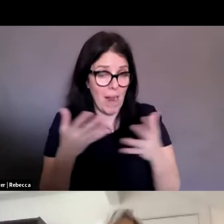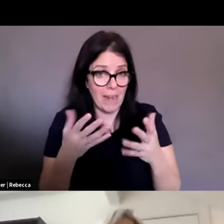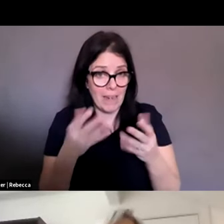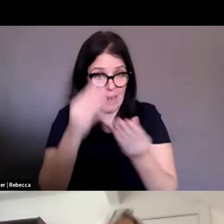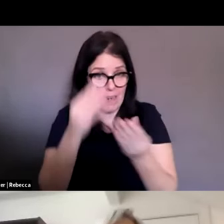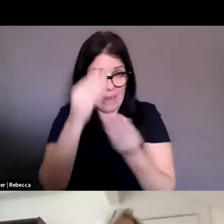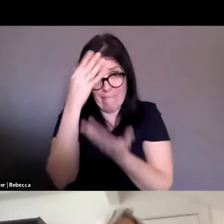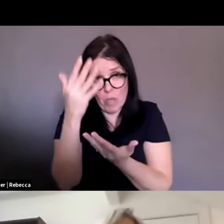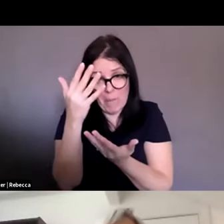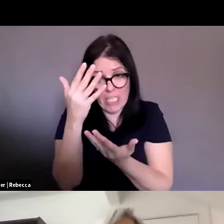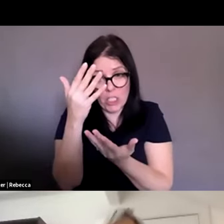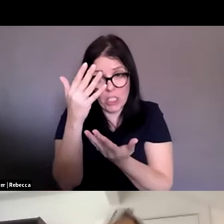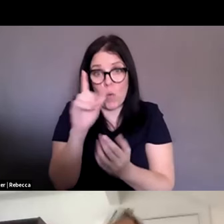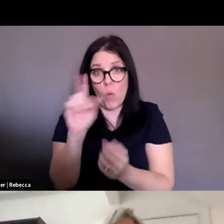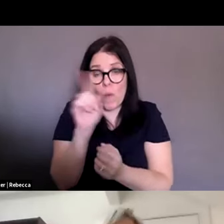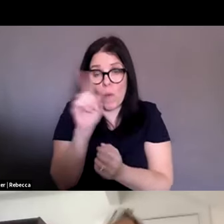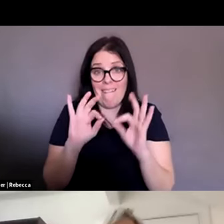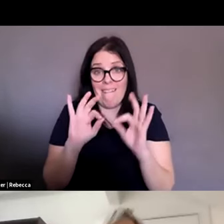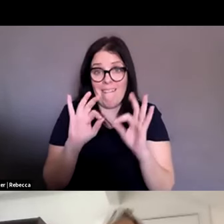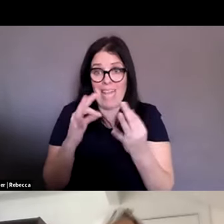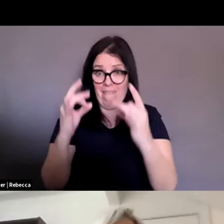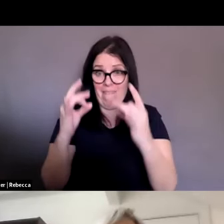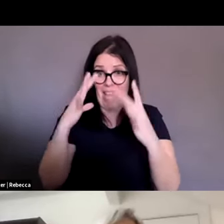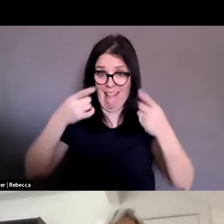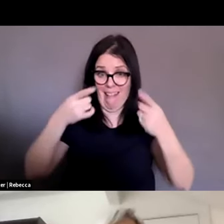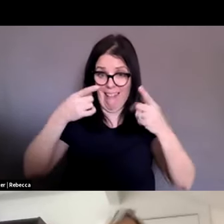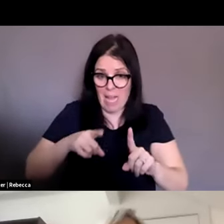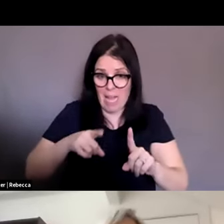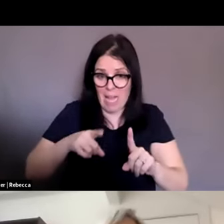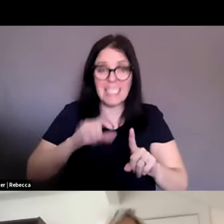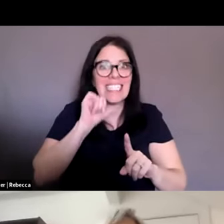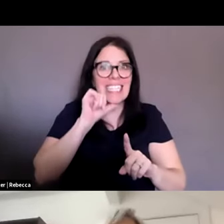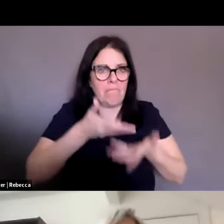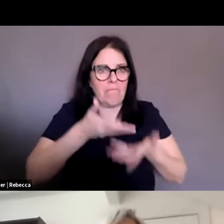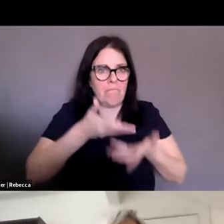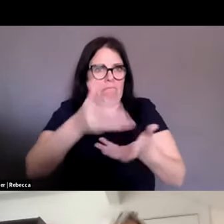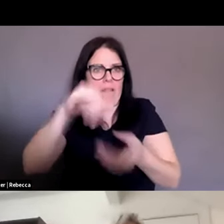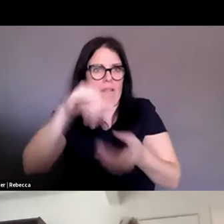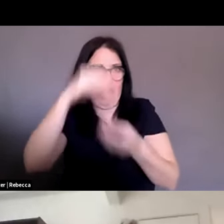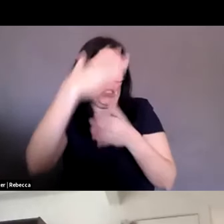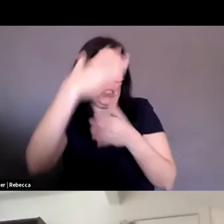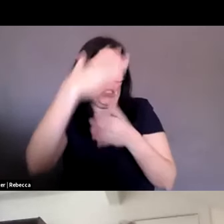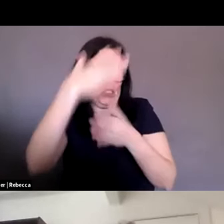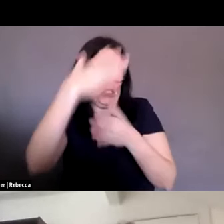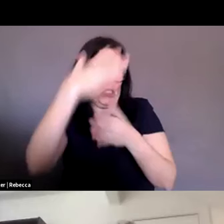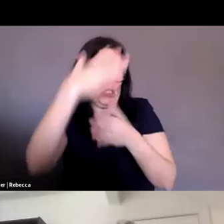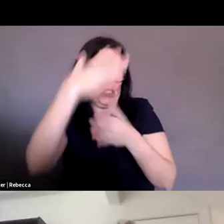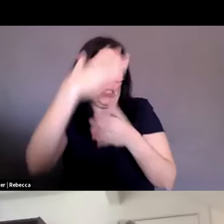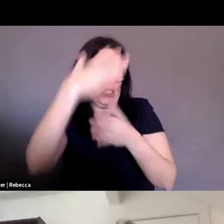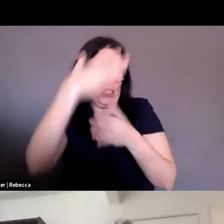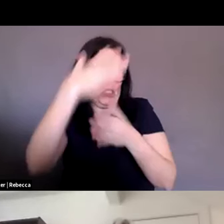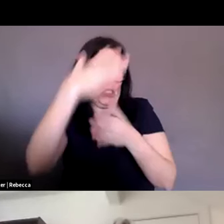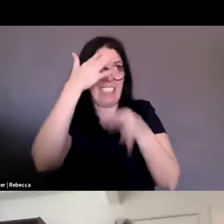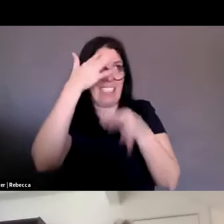not reaching courts when decisions are made. And empirically, that's a far, far more serious